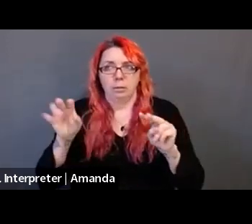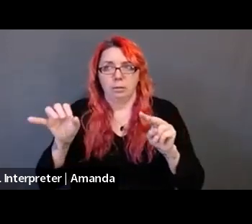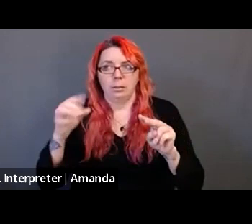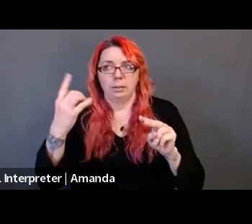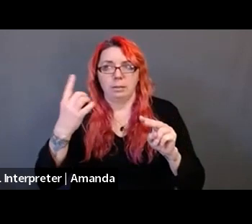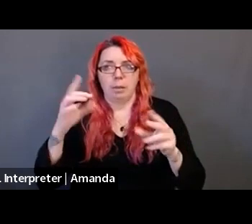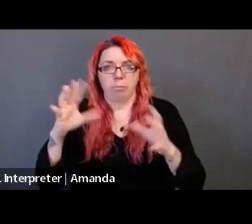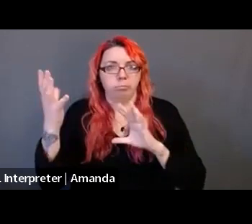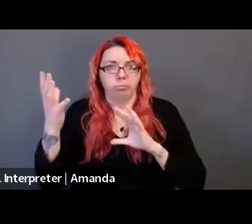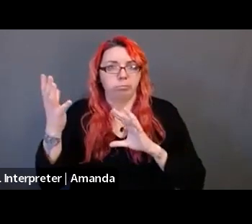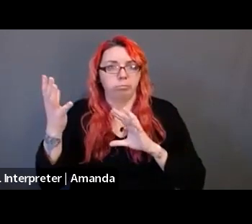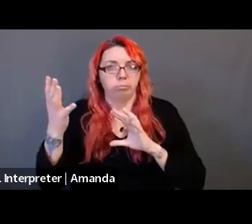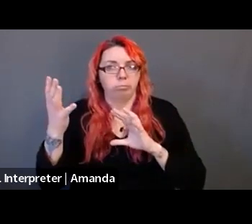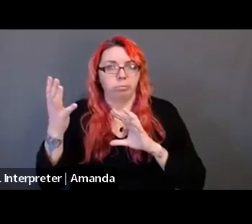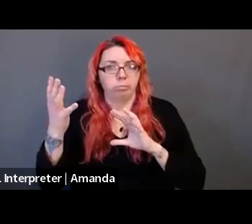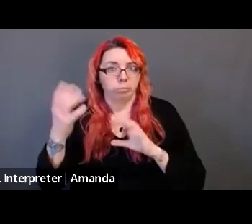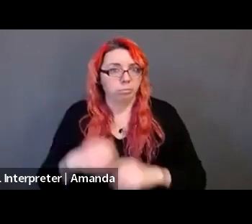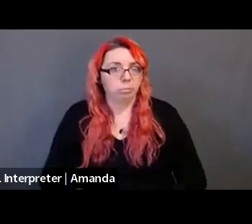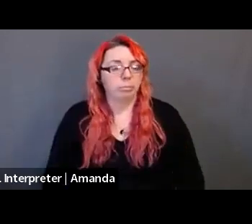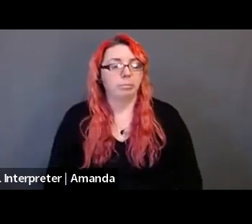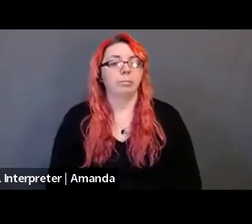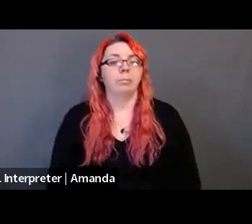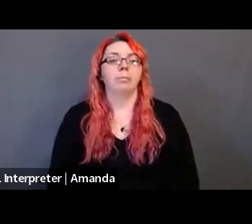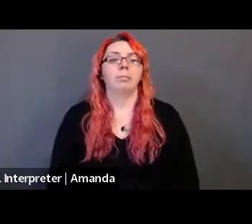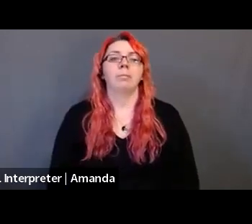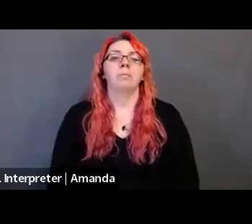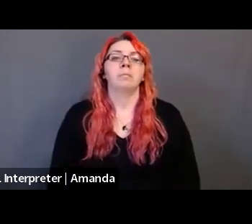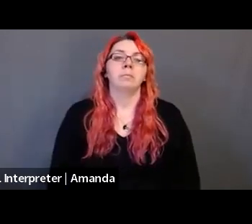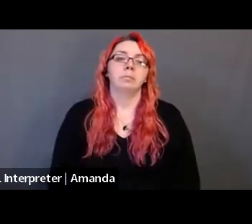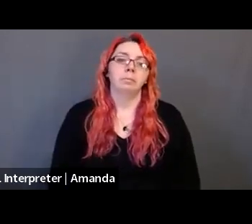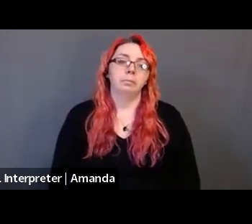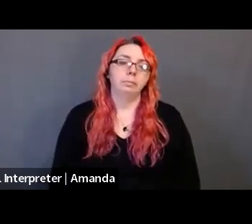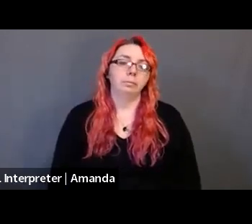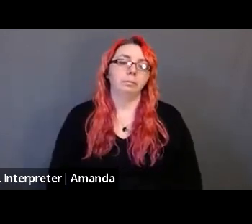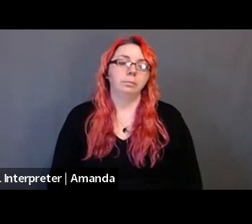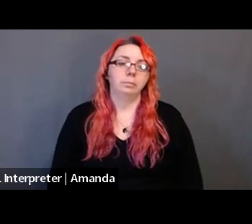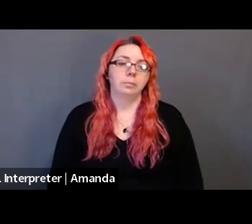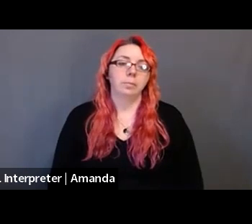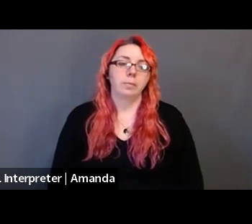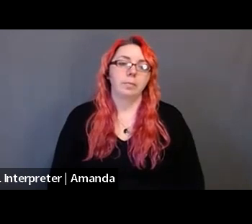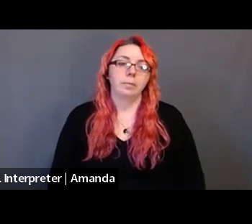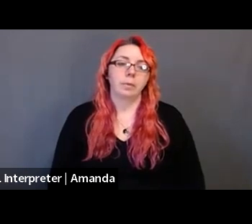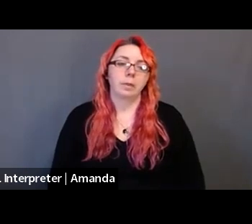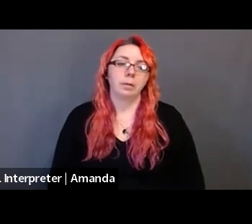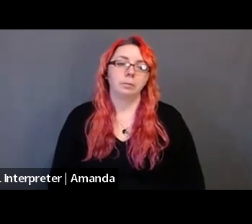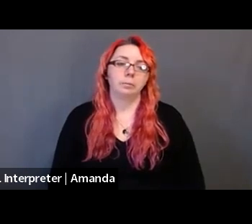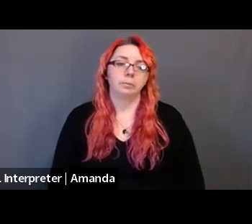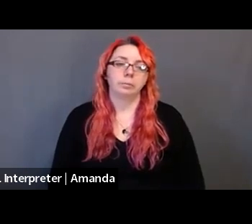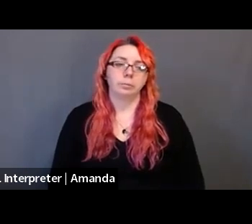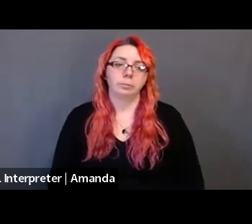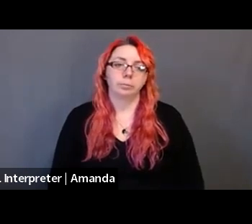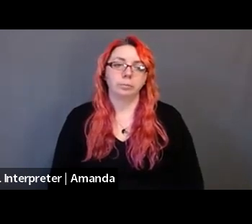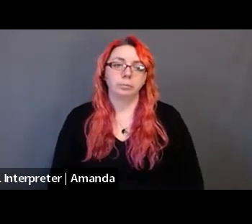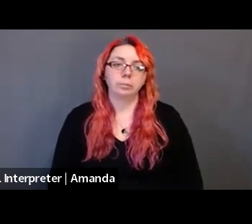name or address, right? And so really the key thing here with this is one, that it is a